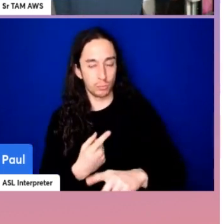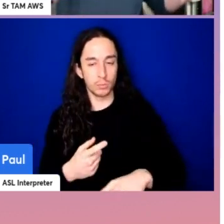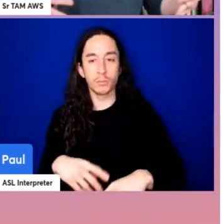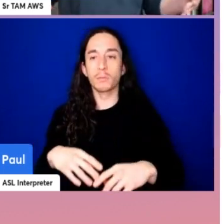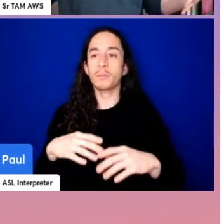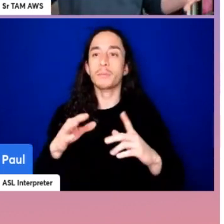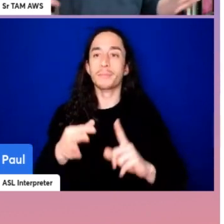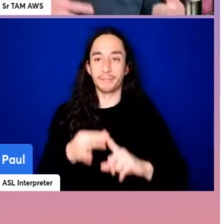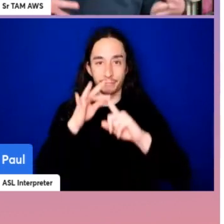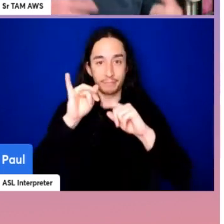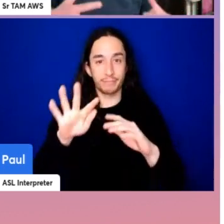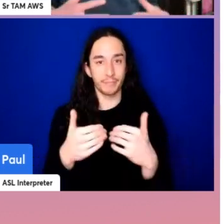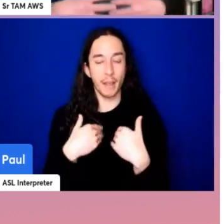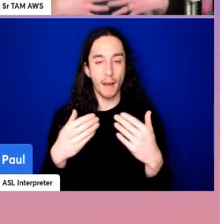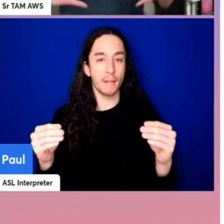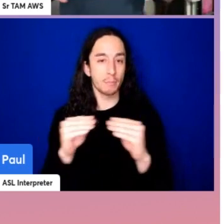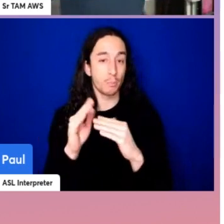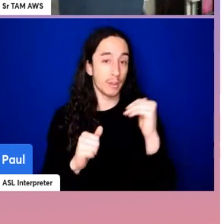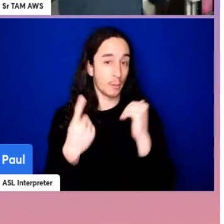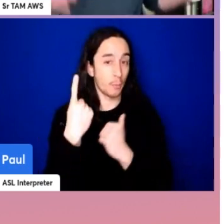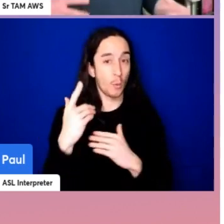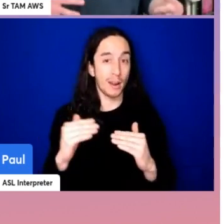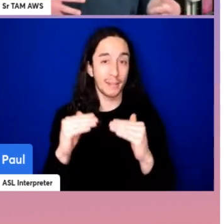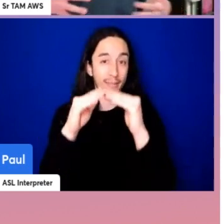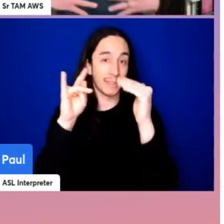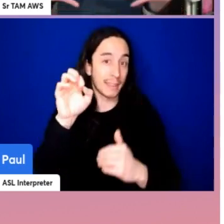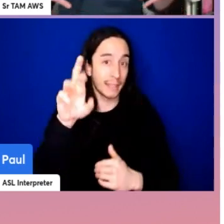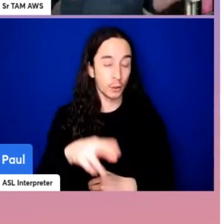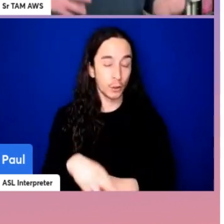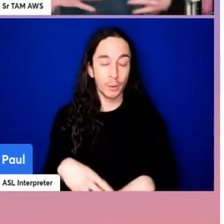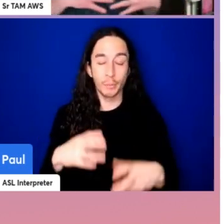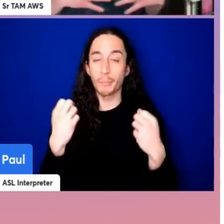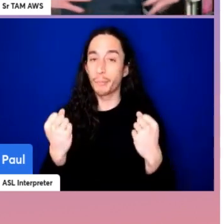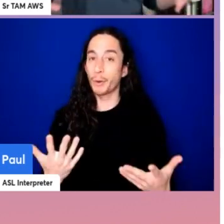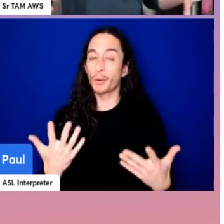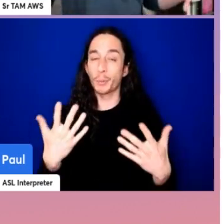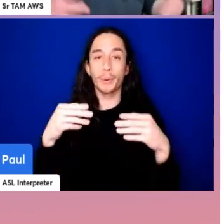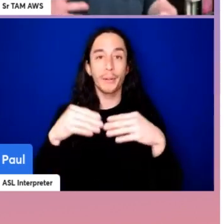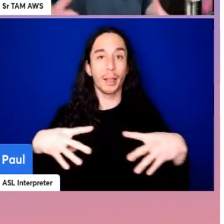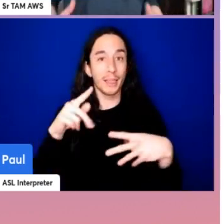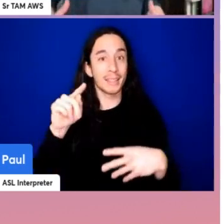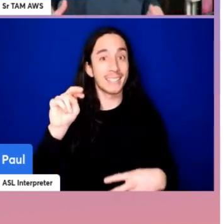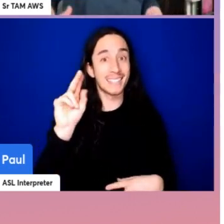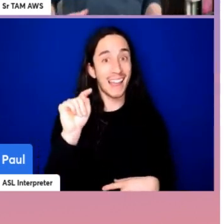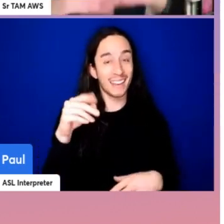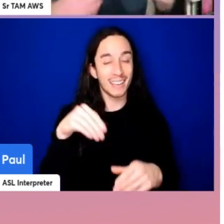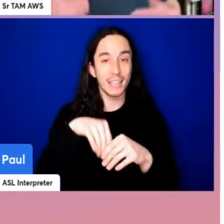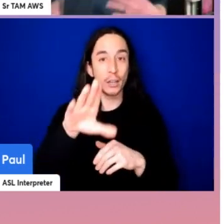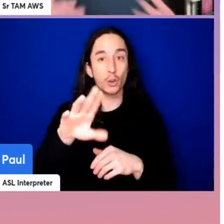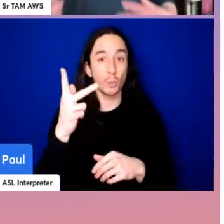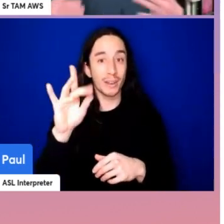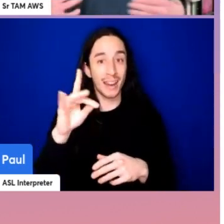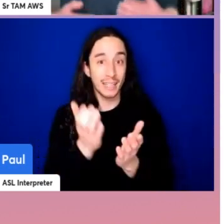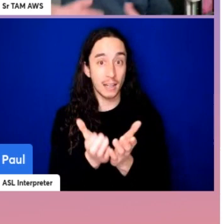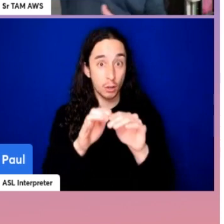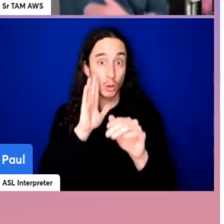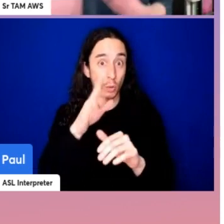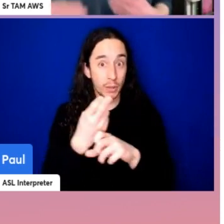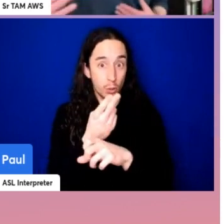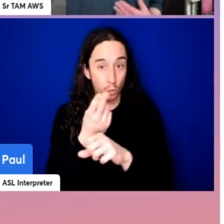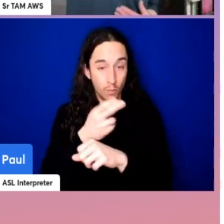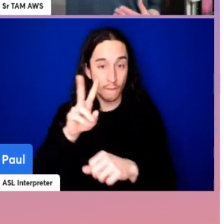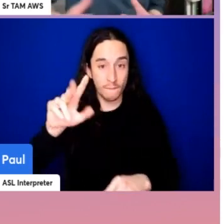have multiple different tiers or multiple tenants in your Kubernetes cluster that are going to be using Vault. You want to make sure that you